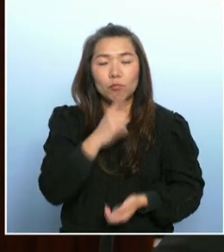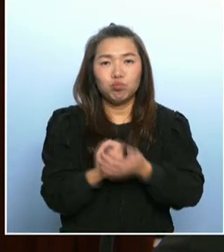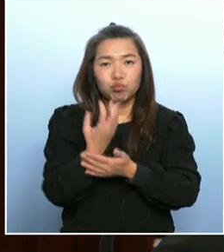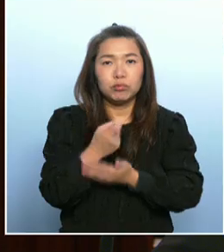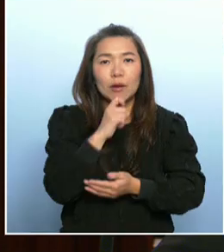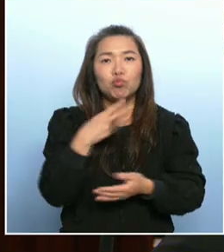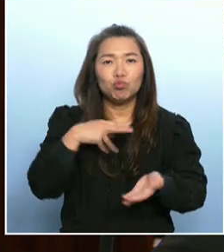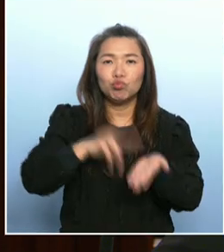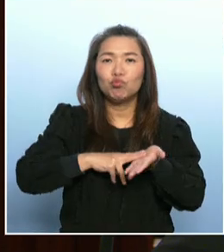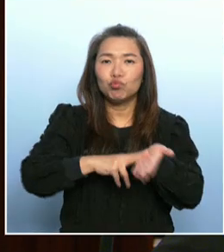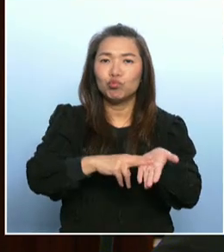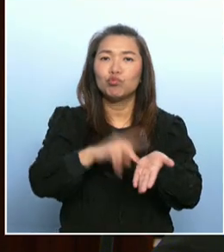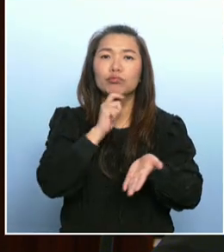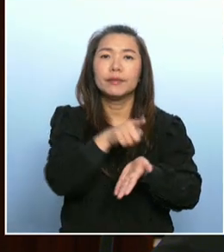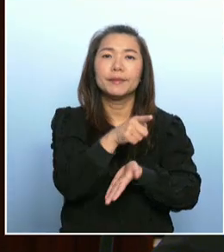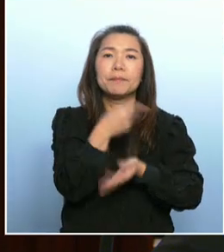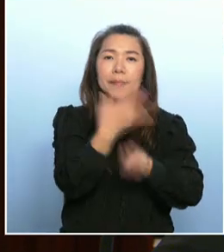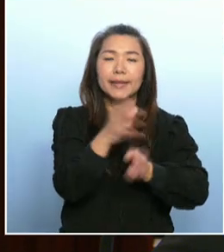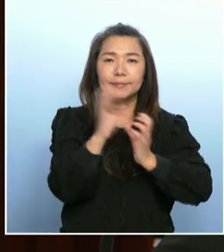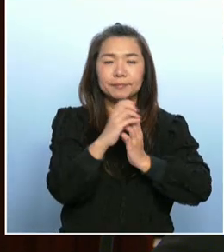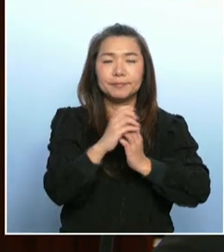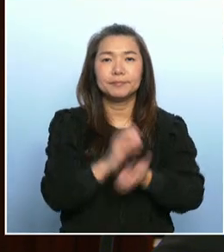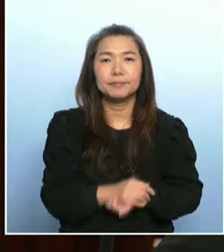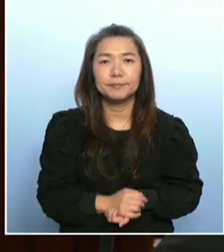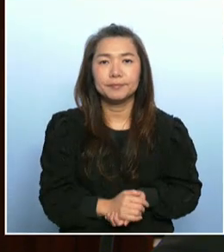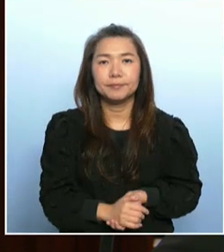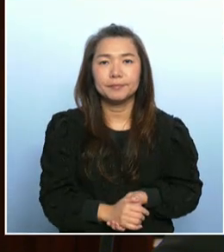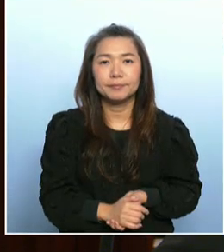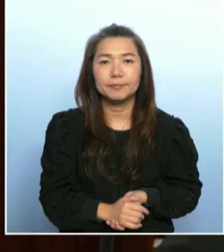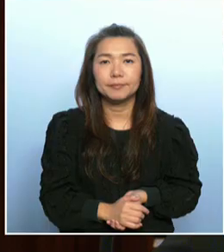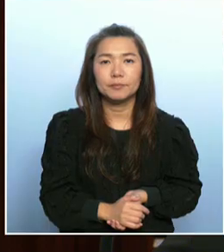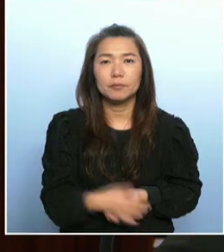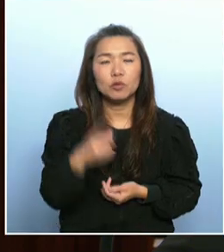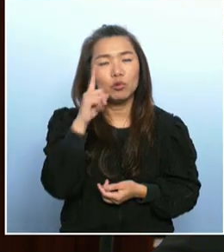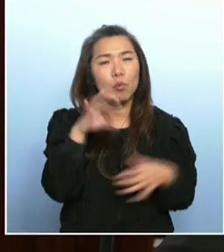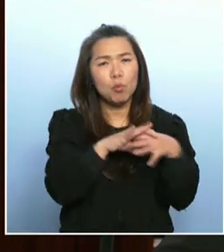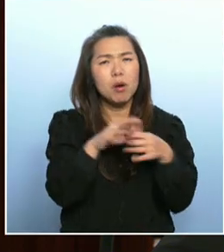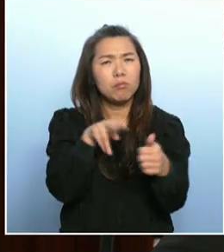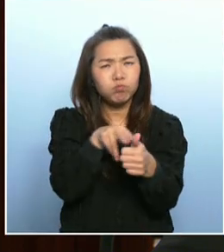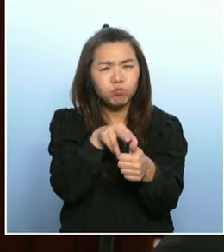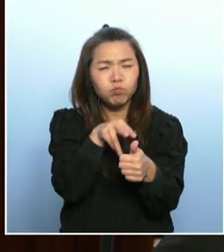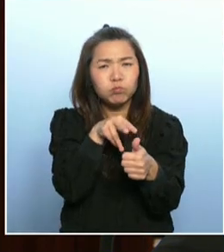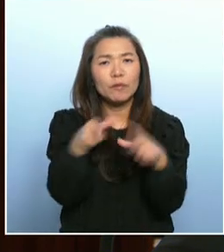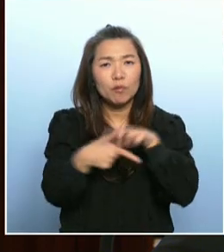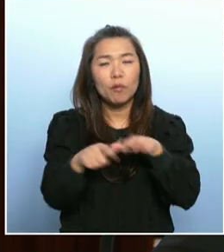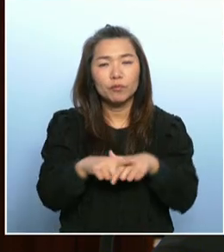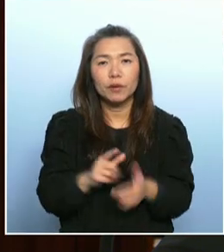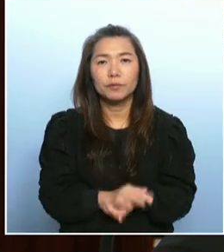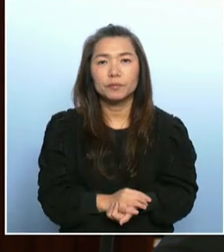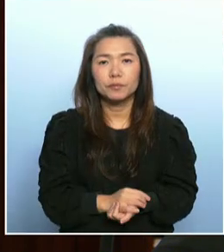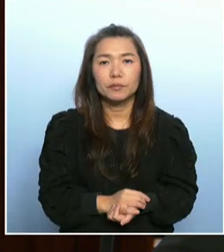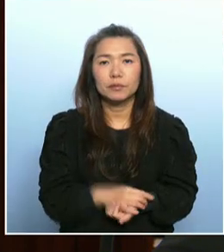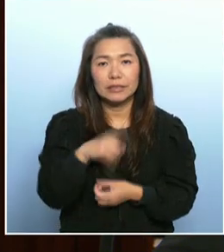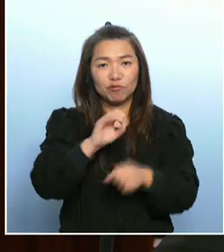And it's no easy job to take care of PWDs. I've written to the administration previously. I'd like to ask about the management